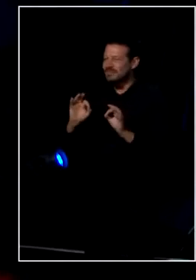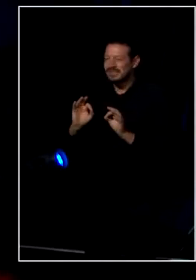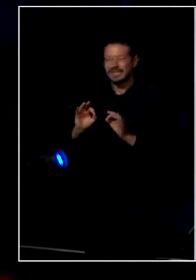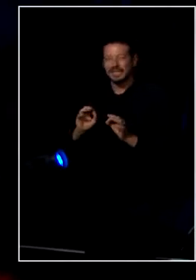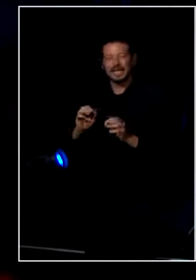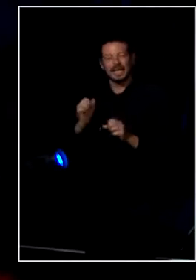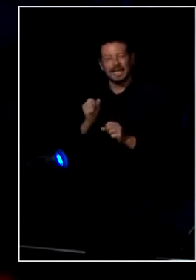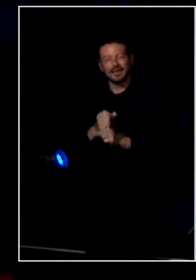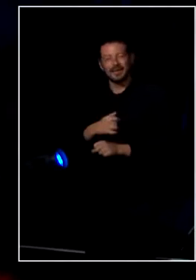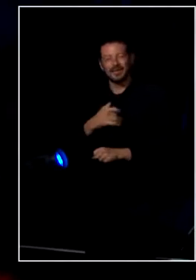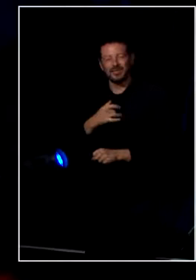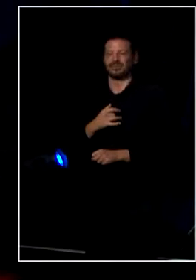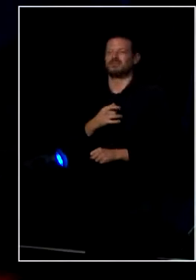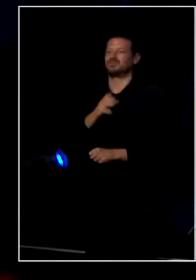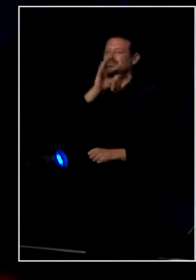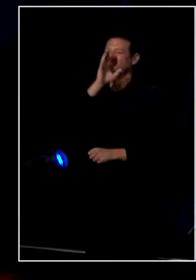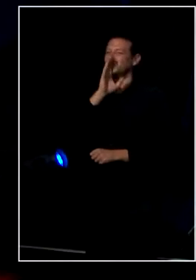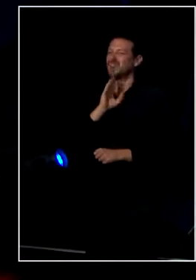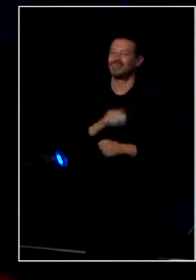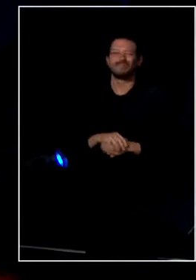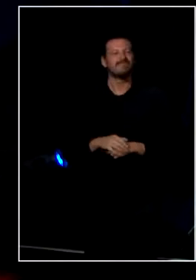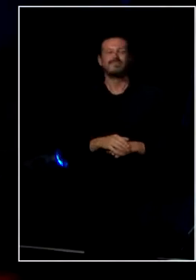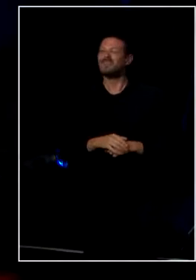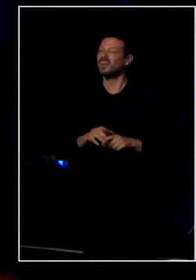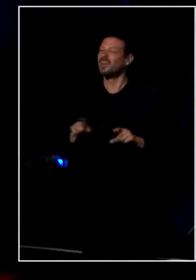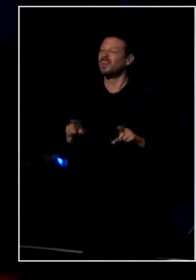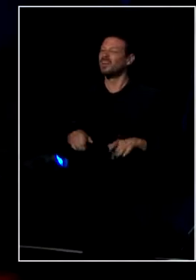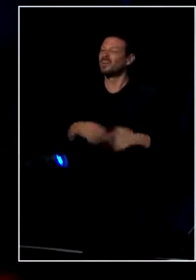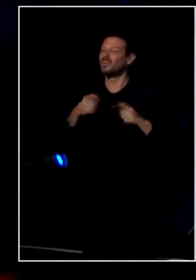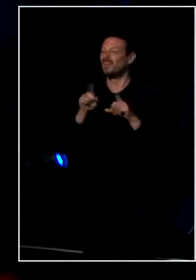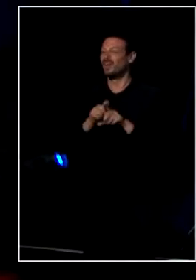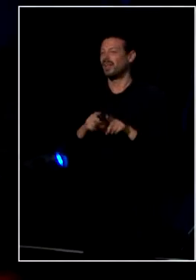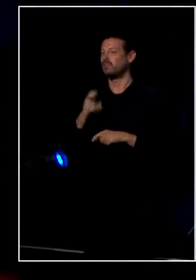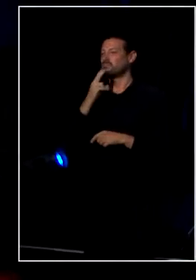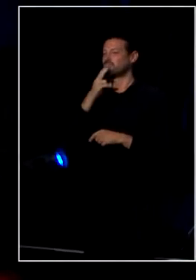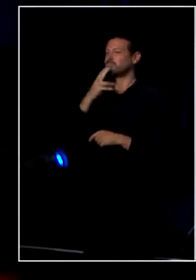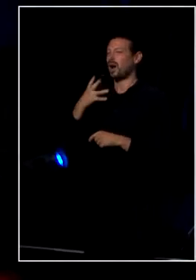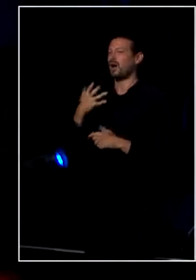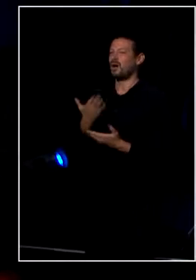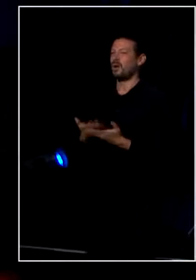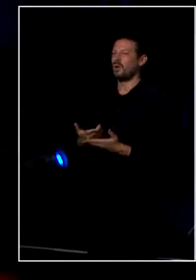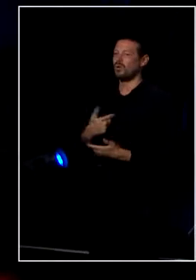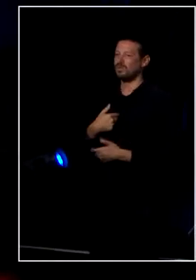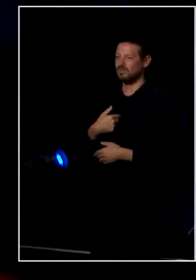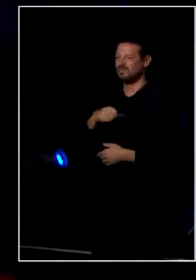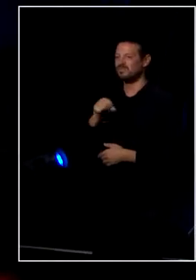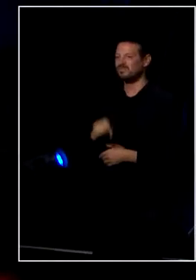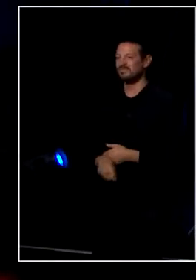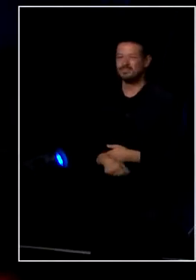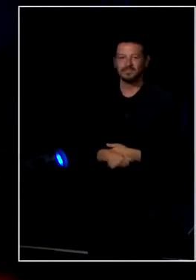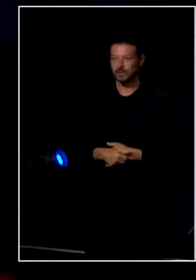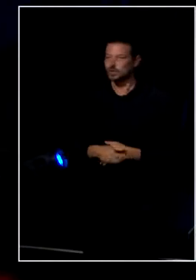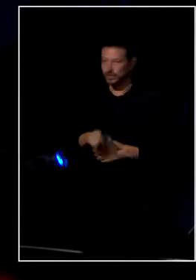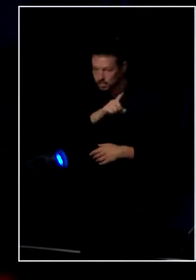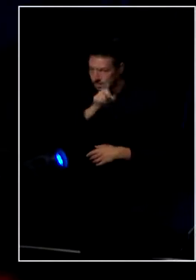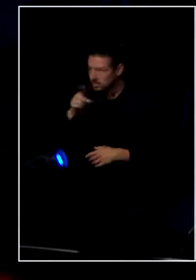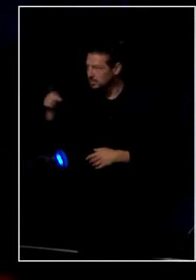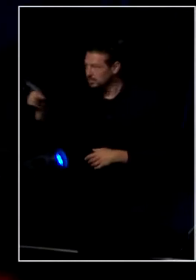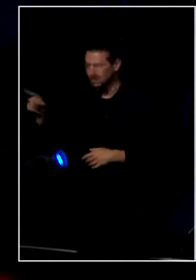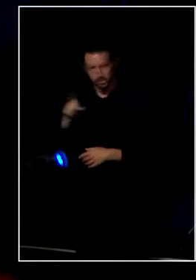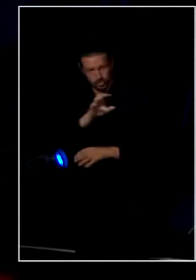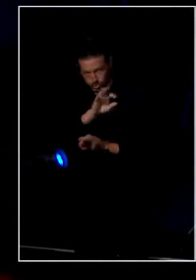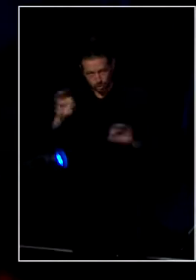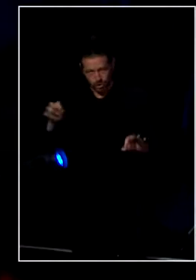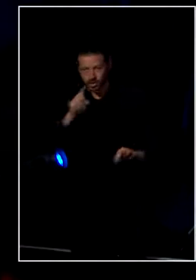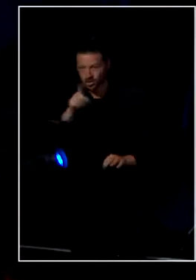it makes you feel all sad again. It makes you feel used. Yeah, exactly. Mm. It makes you feel used. So don't do that. Can